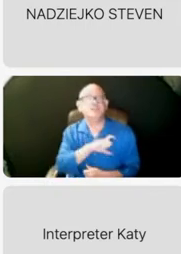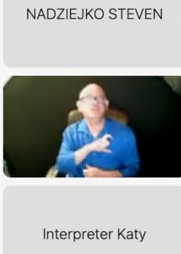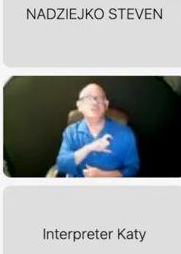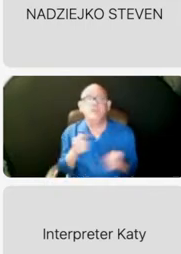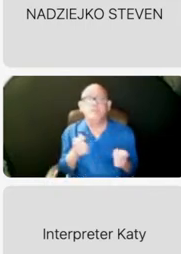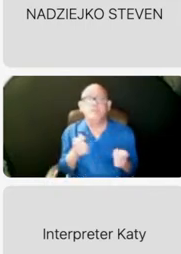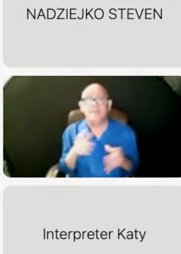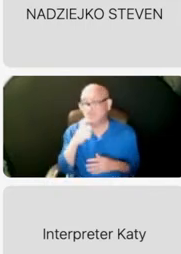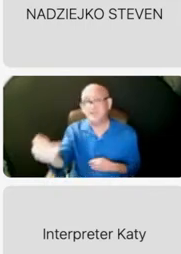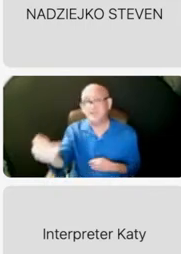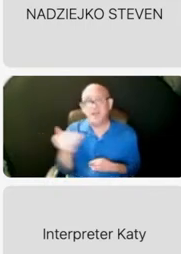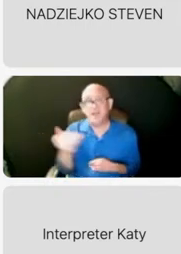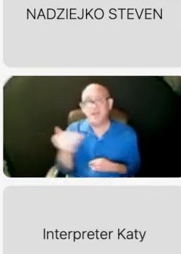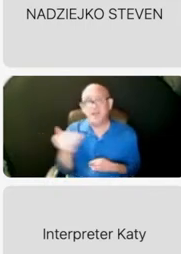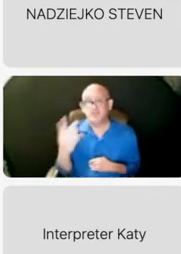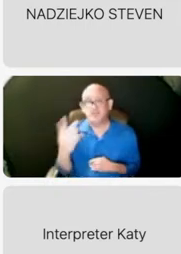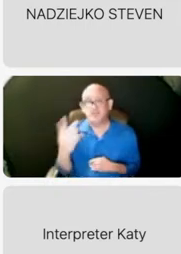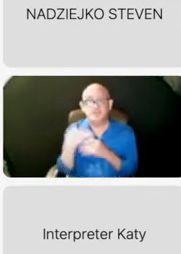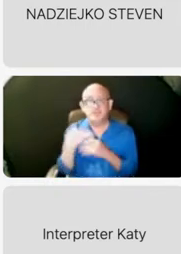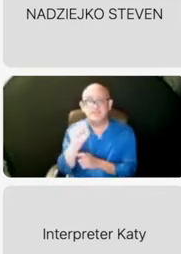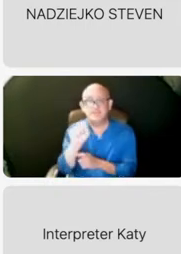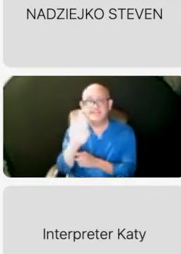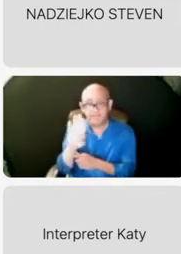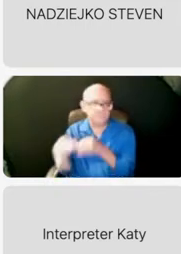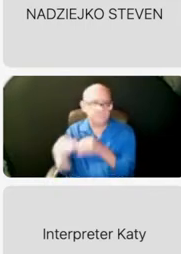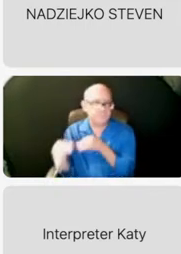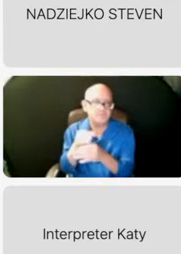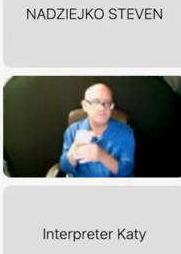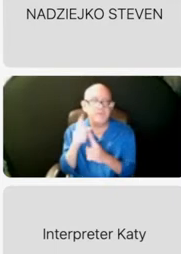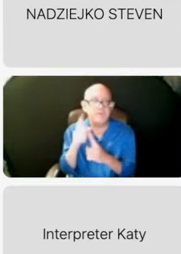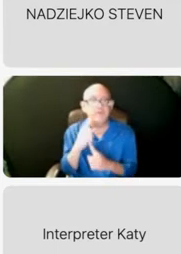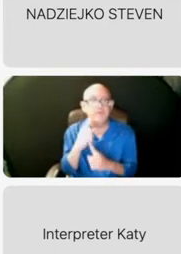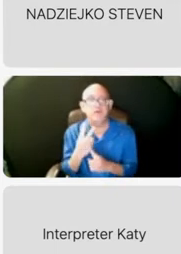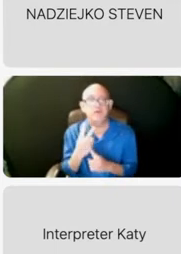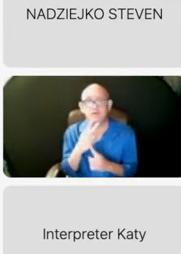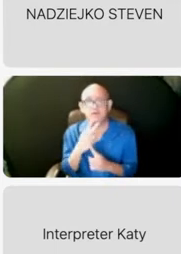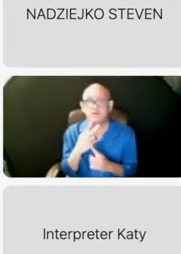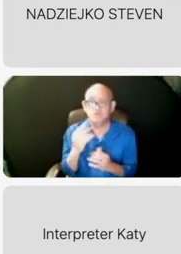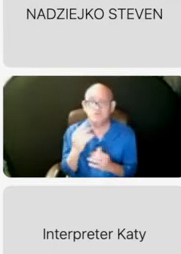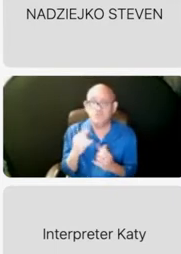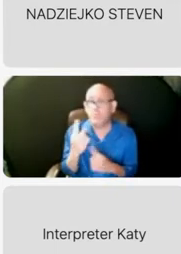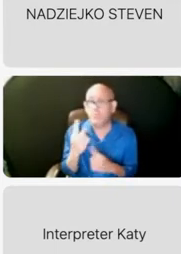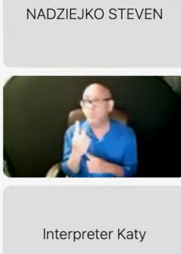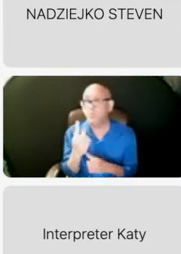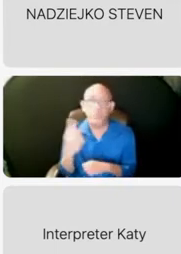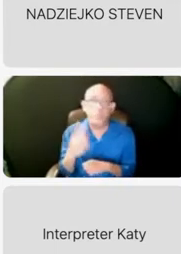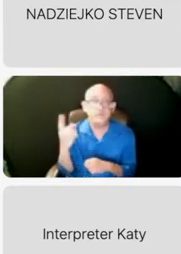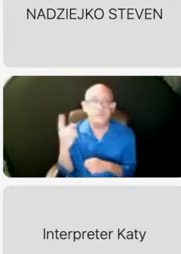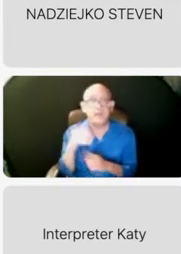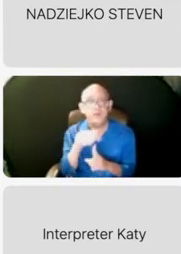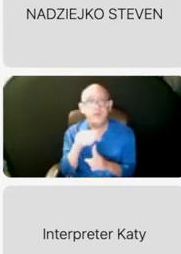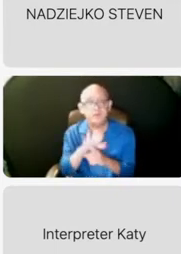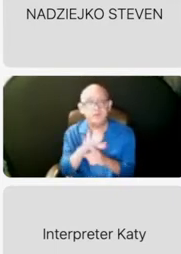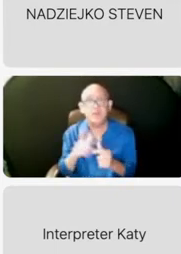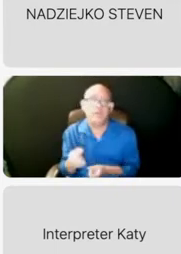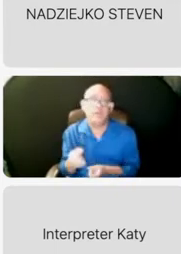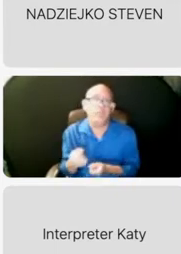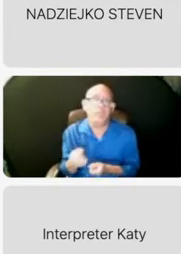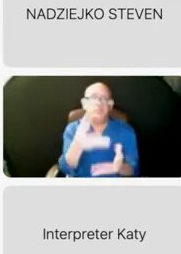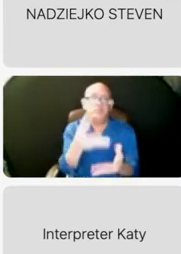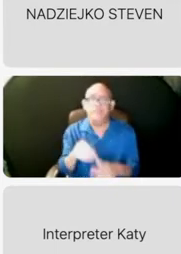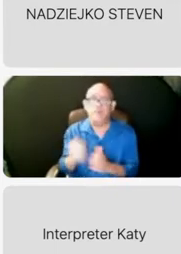two substitutes they did some kind of quick fix one day orientations and threw them out there with us so we could shadow